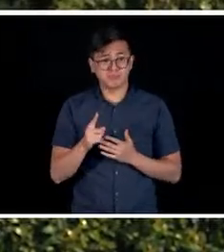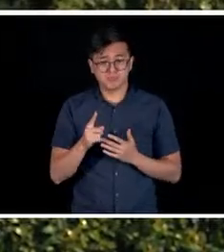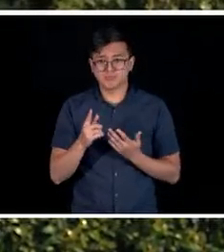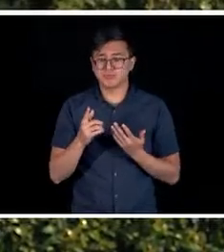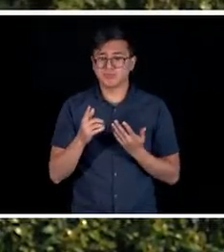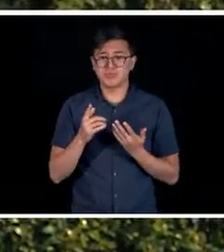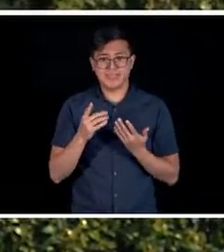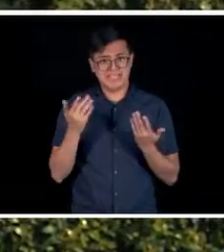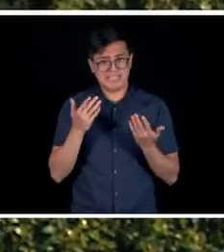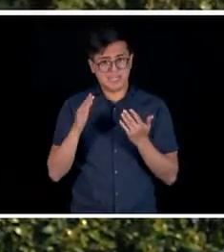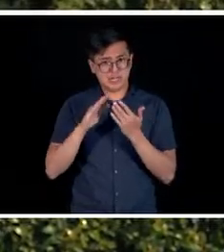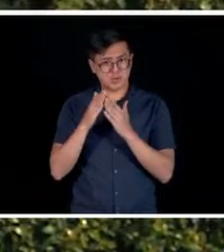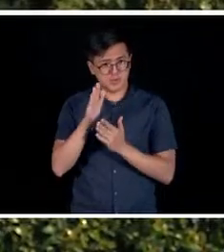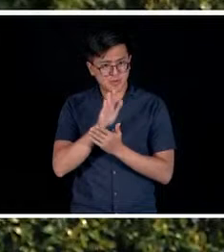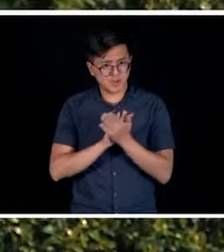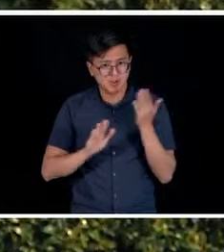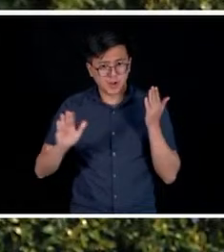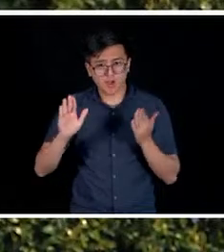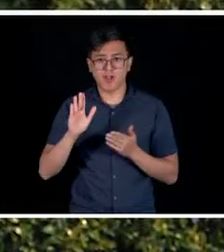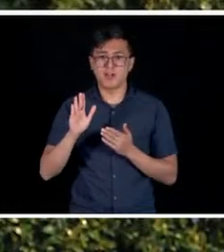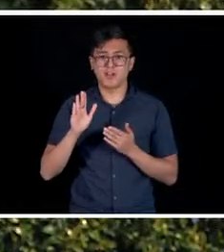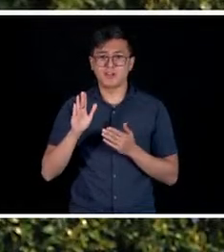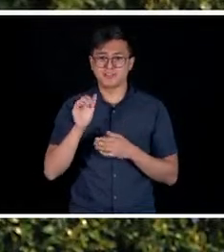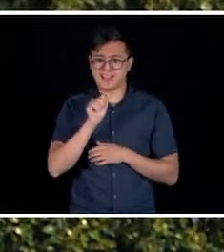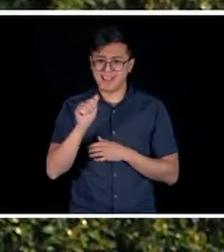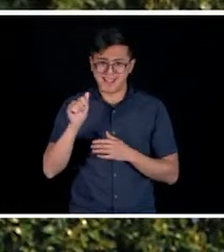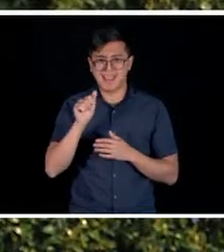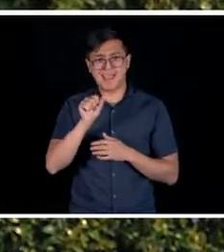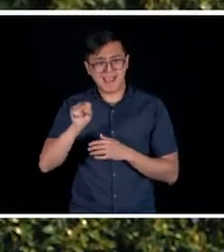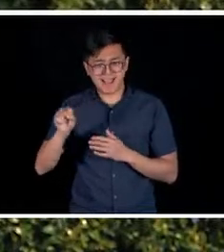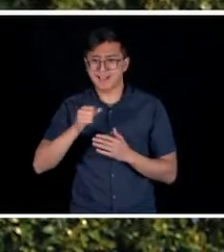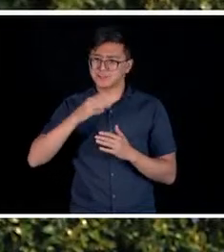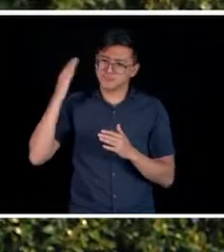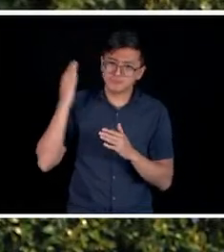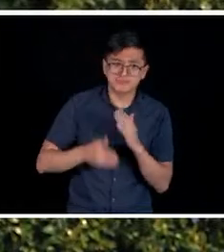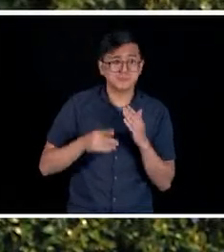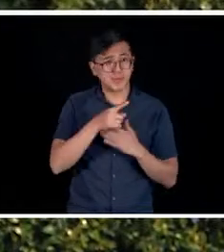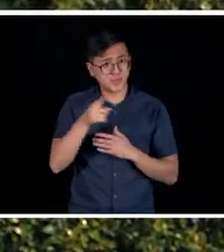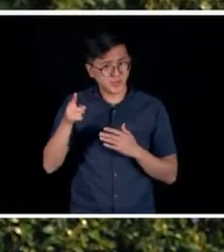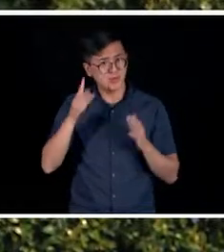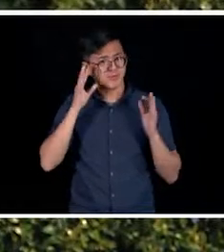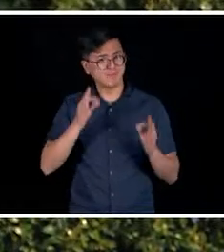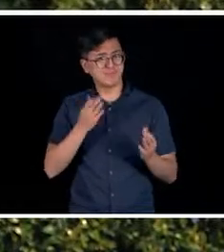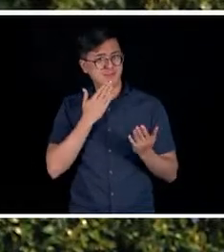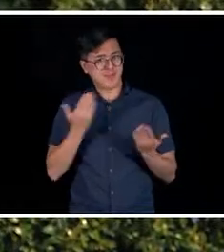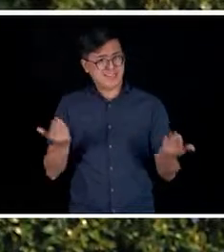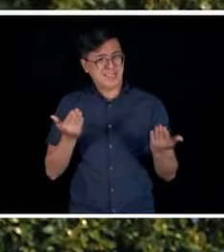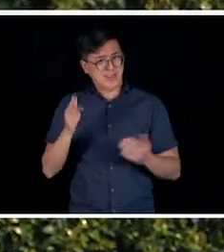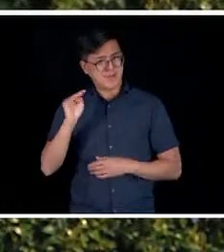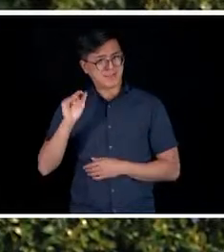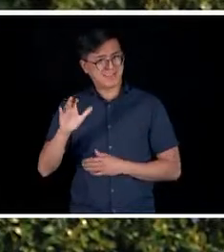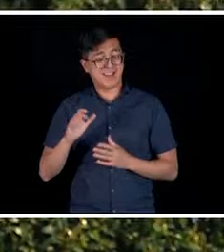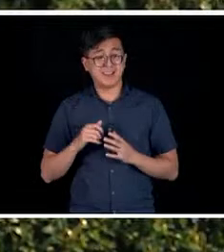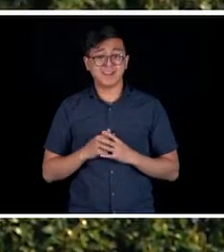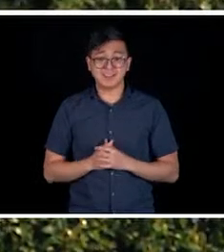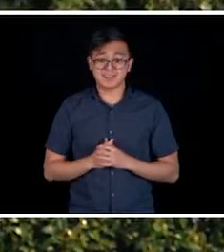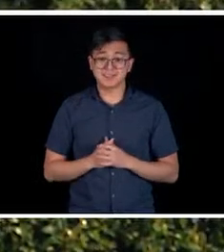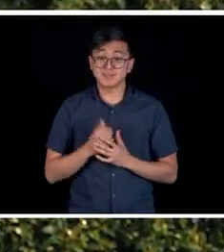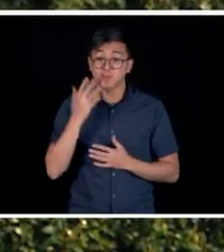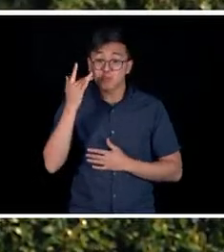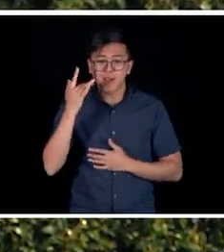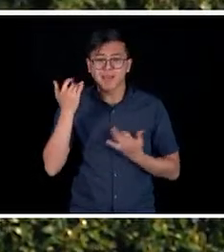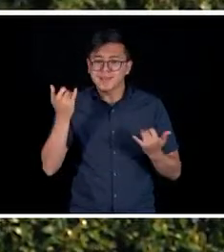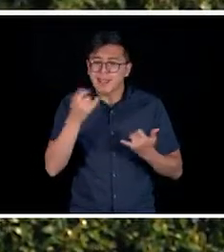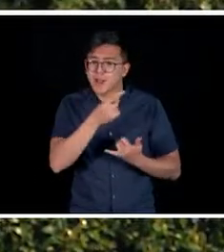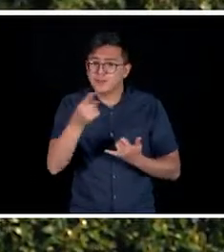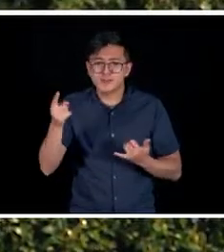first 2 years of your baccalaureate education. You've made a good choice because you are well